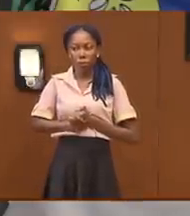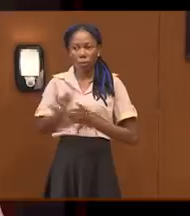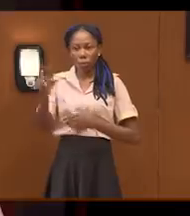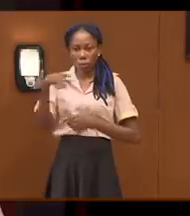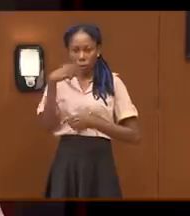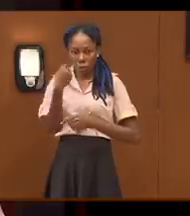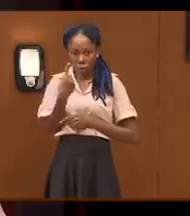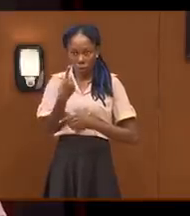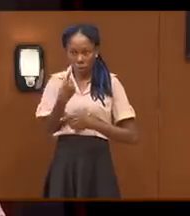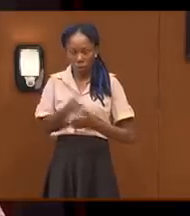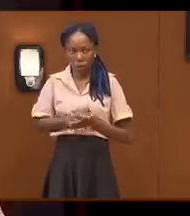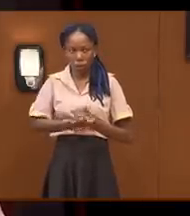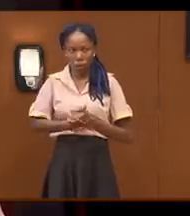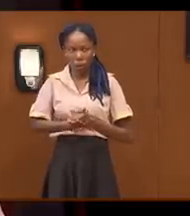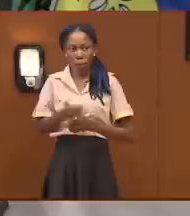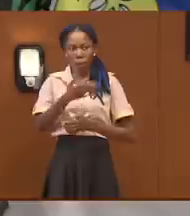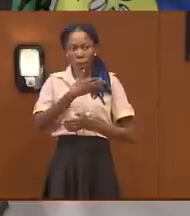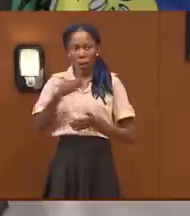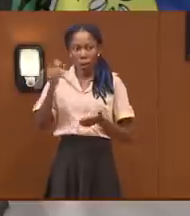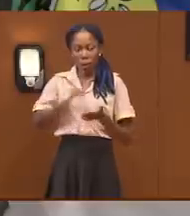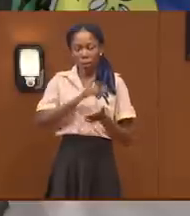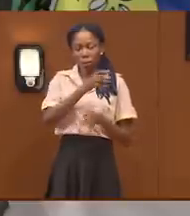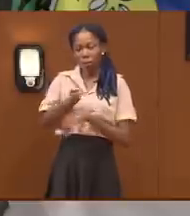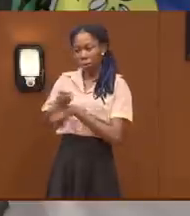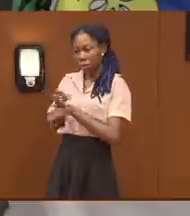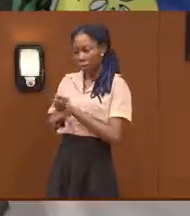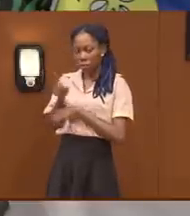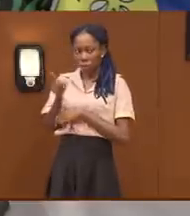you understand? Yes, ma'am. Then I'll give you an advice.